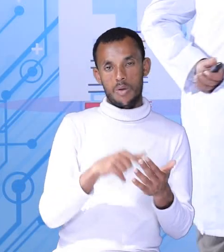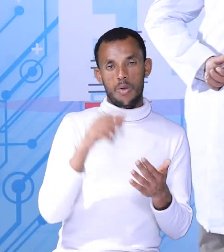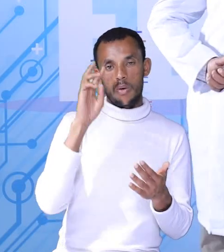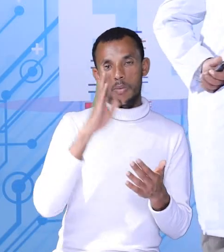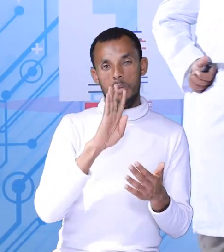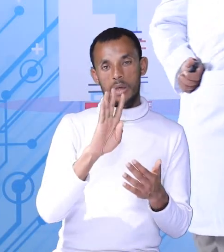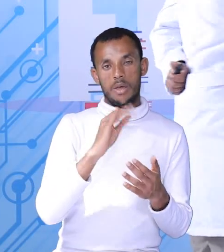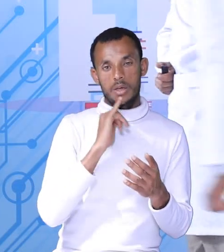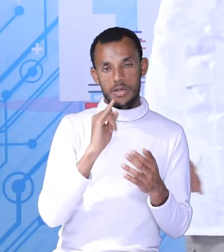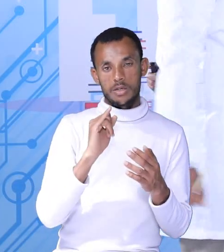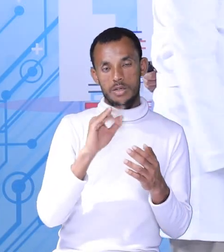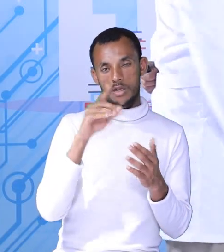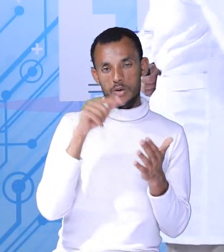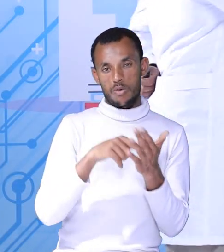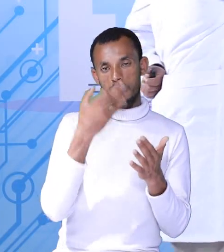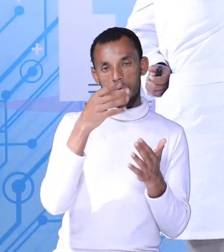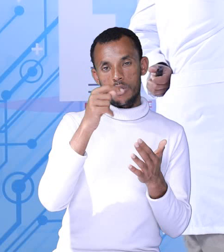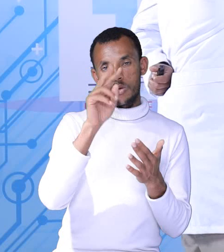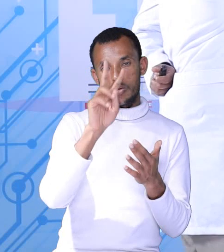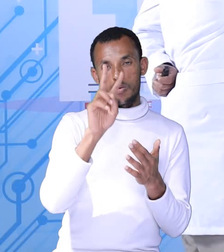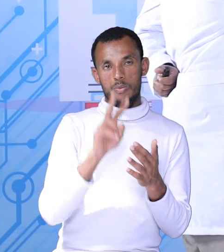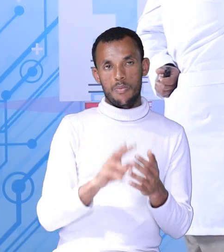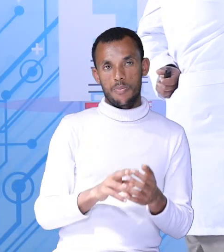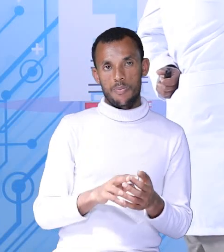the dot product of the two. So